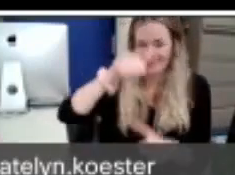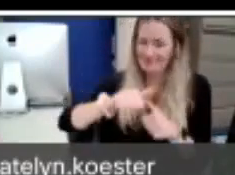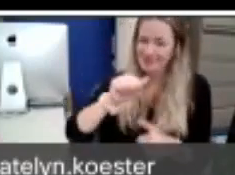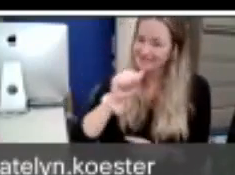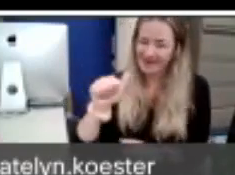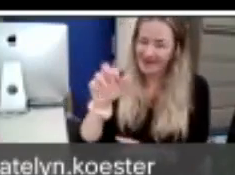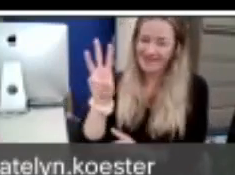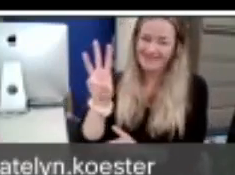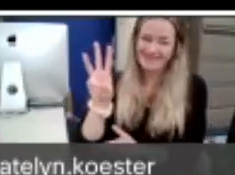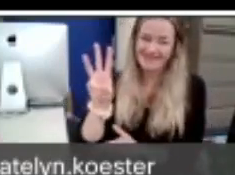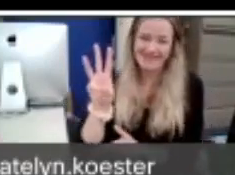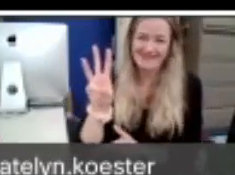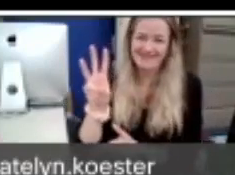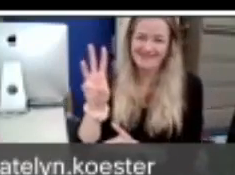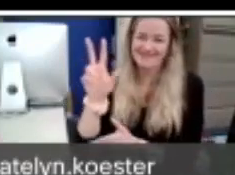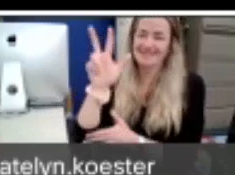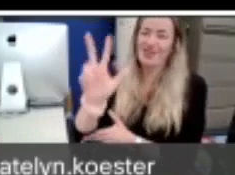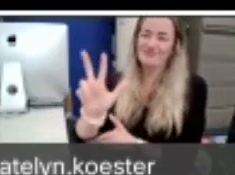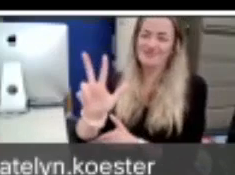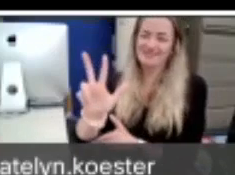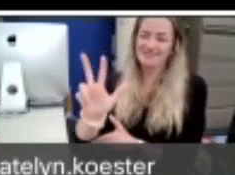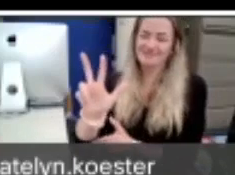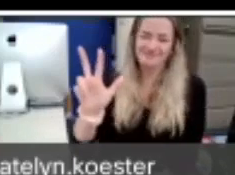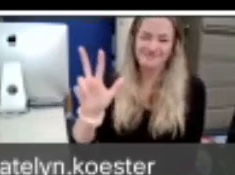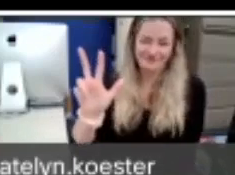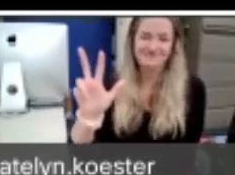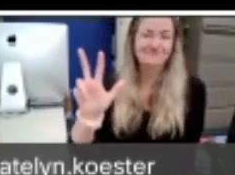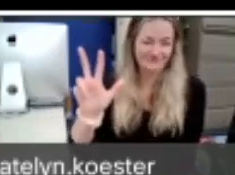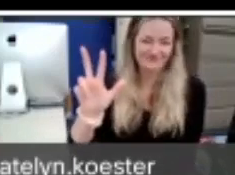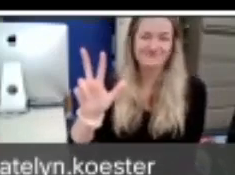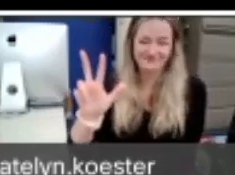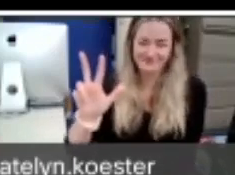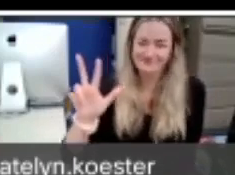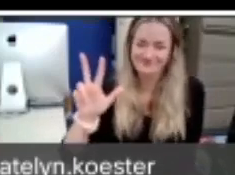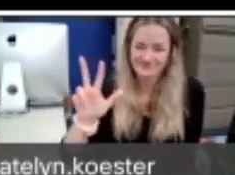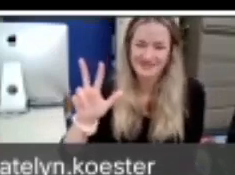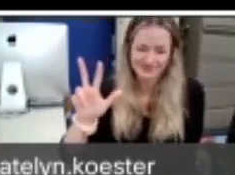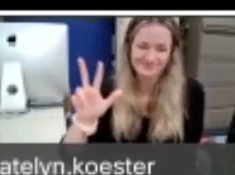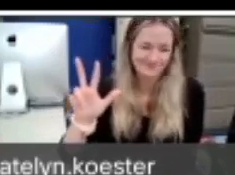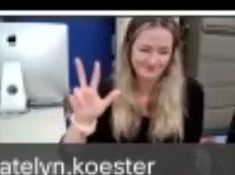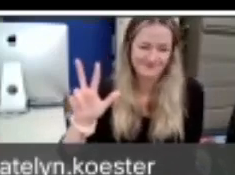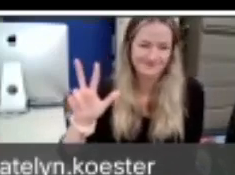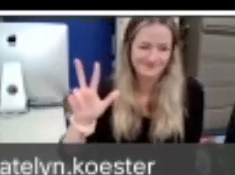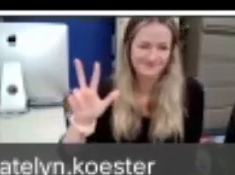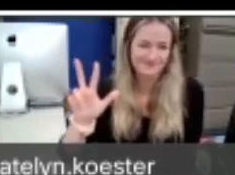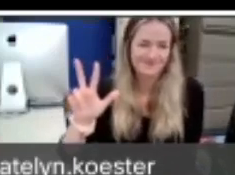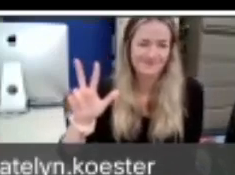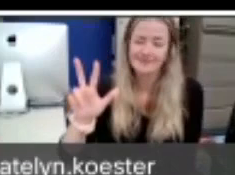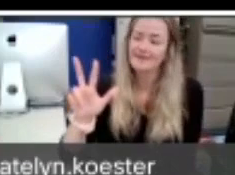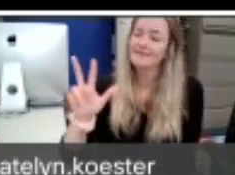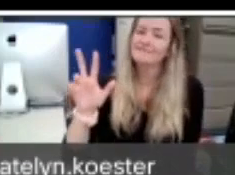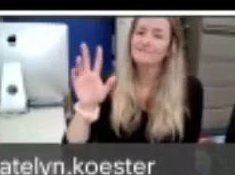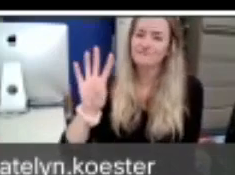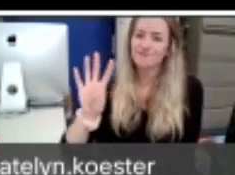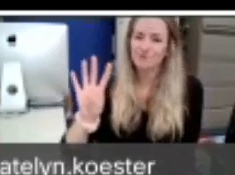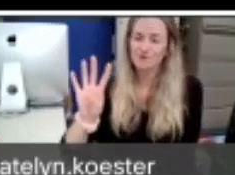Three. You got to remember that it's not like you're used to three. It's three with your thumb out. Mm-hmm.